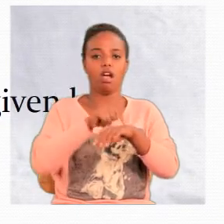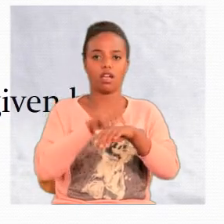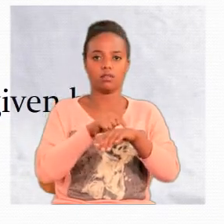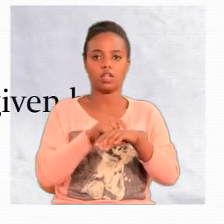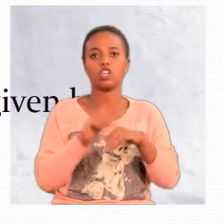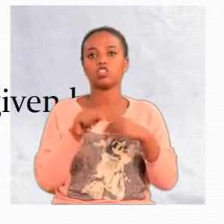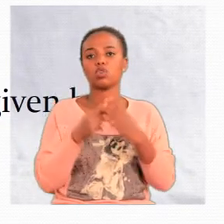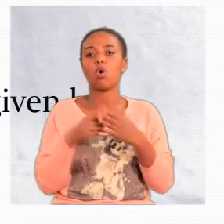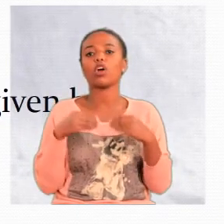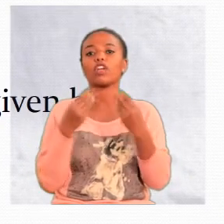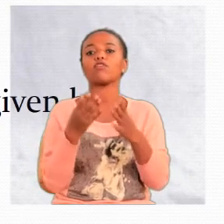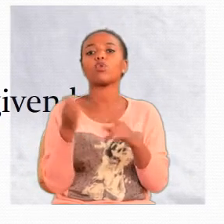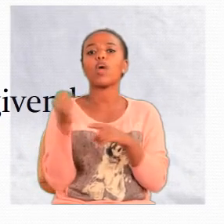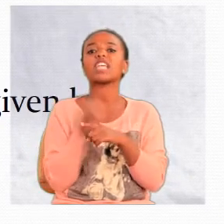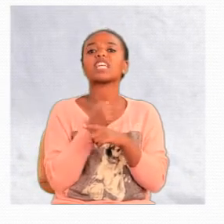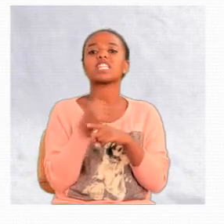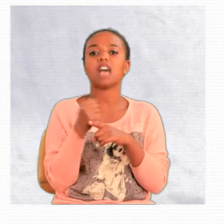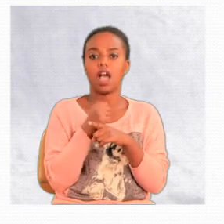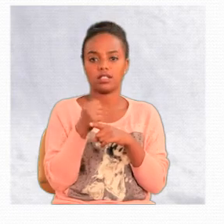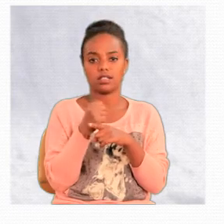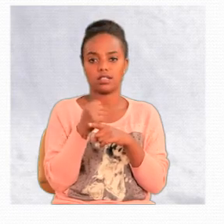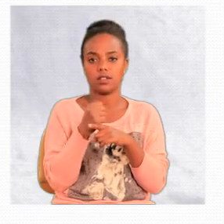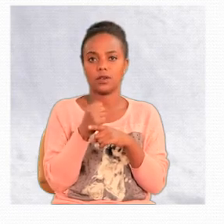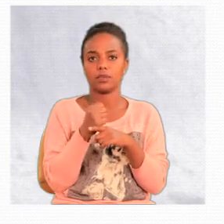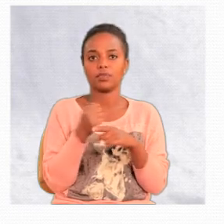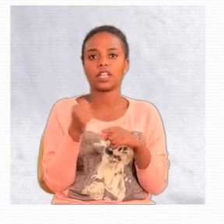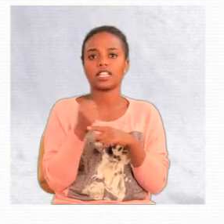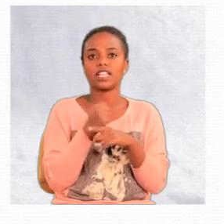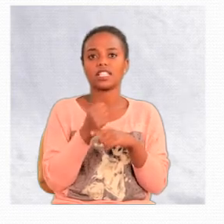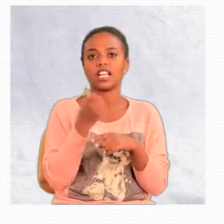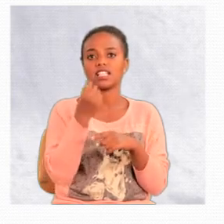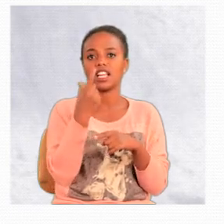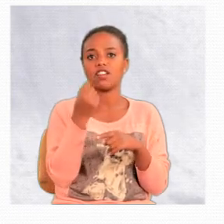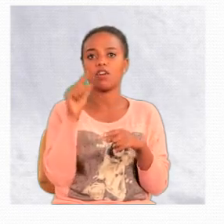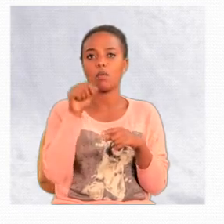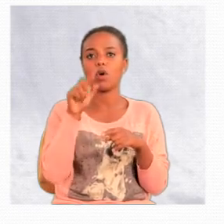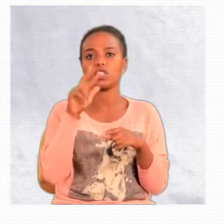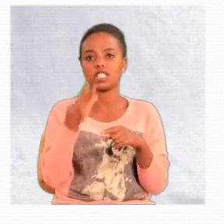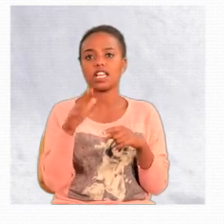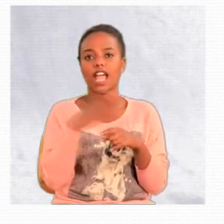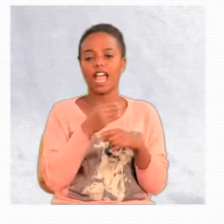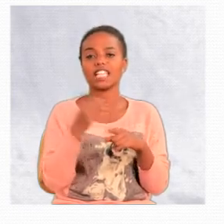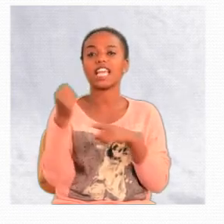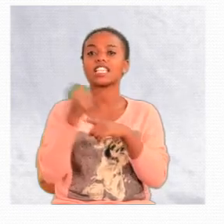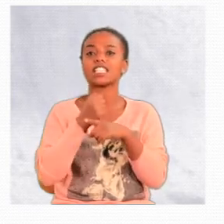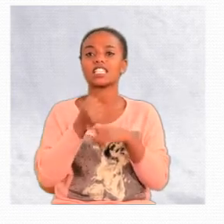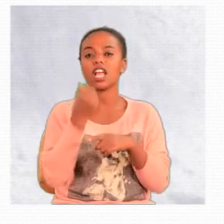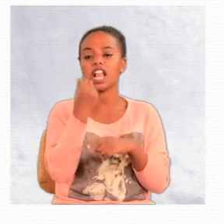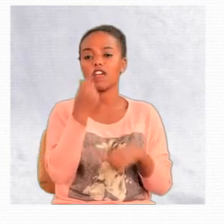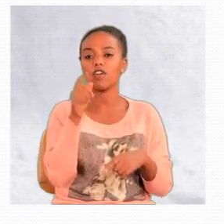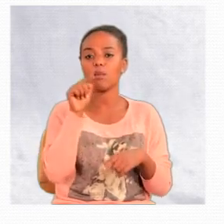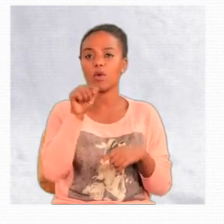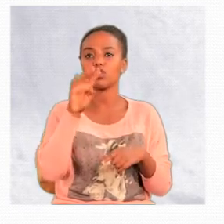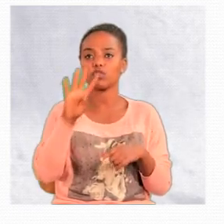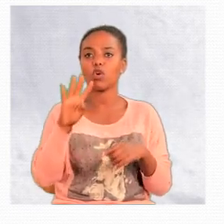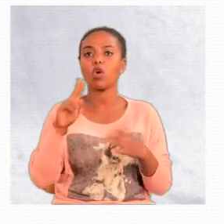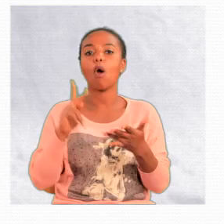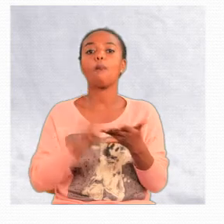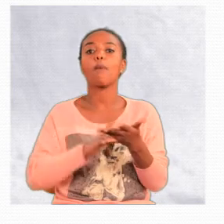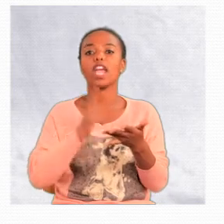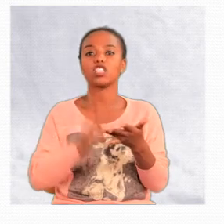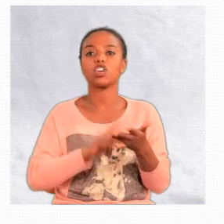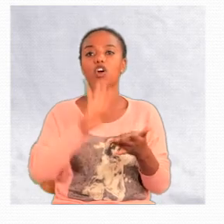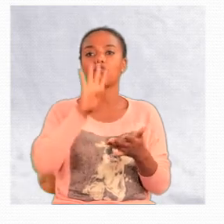you exercise for you, exercise 11.3 and exercise 11.4 on